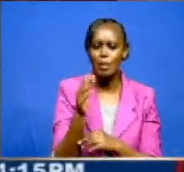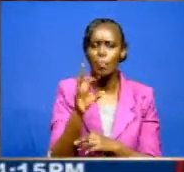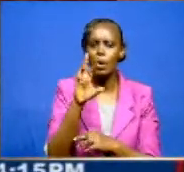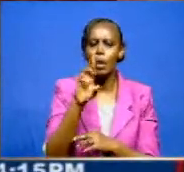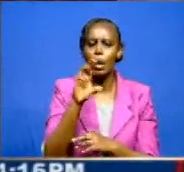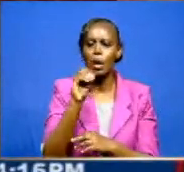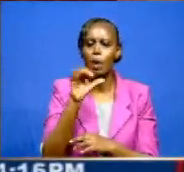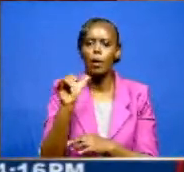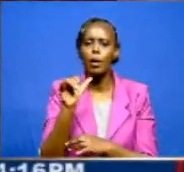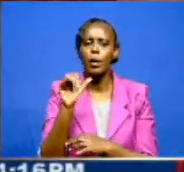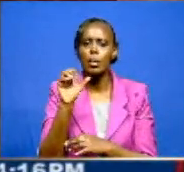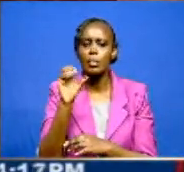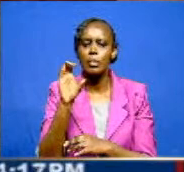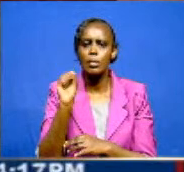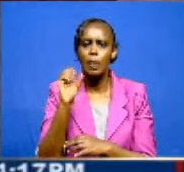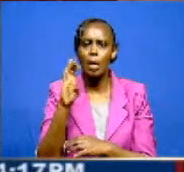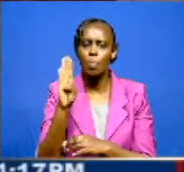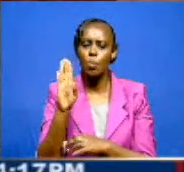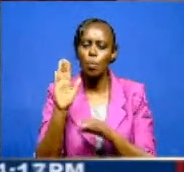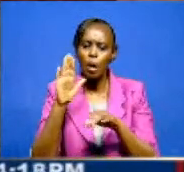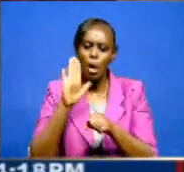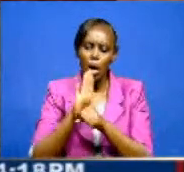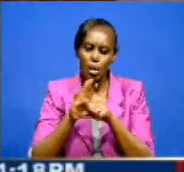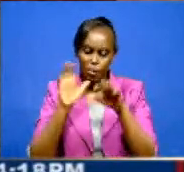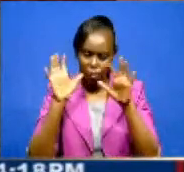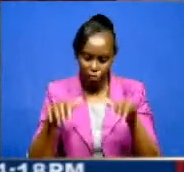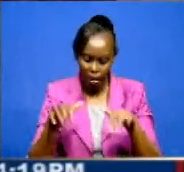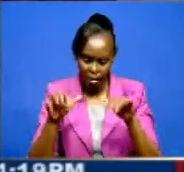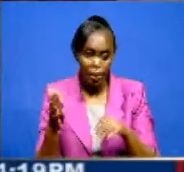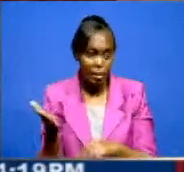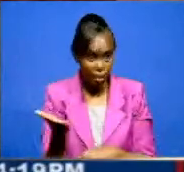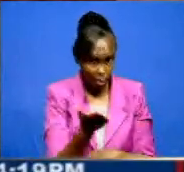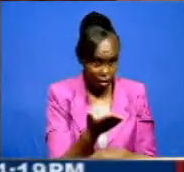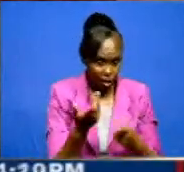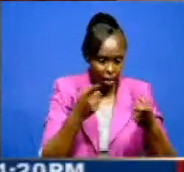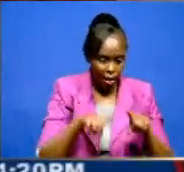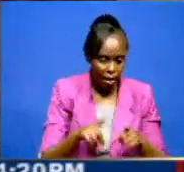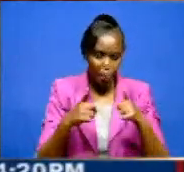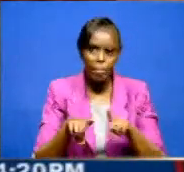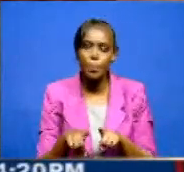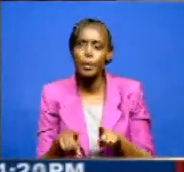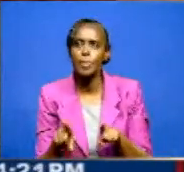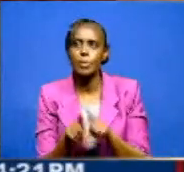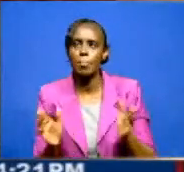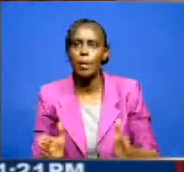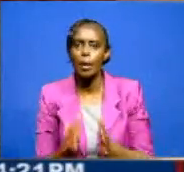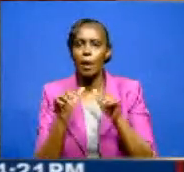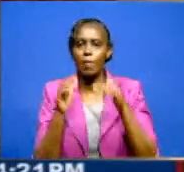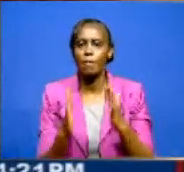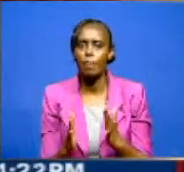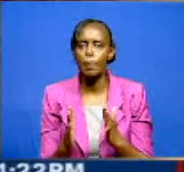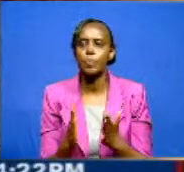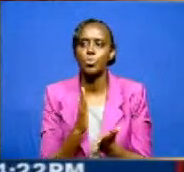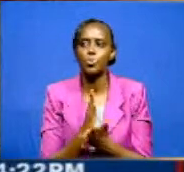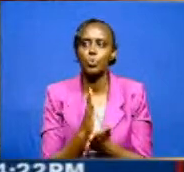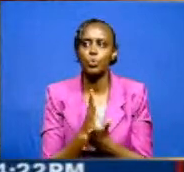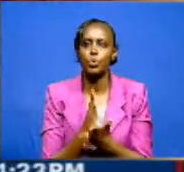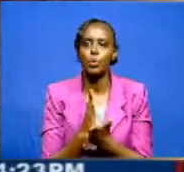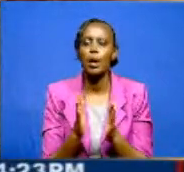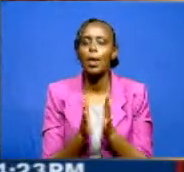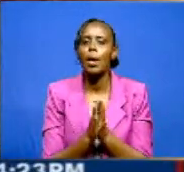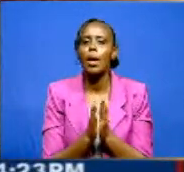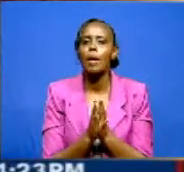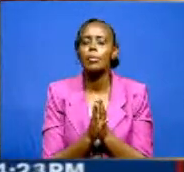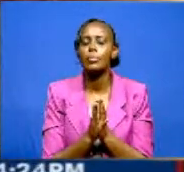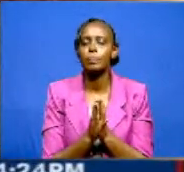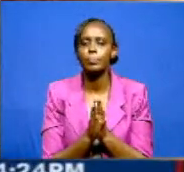lot of agriculture. And I like to encourage my farmers in Nairobi as well, not just the consumers, but also the farmers to really, and